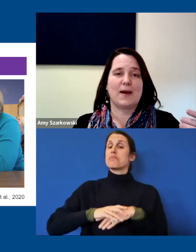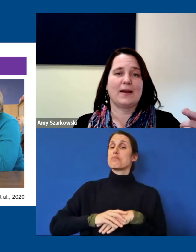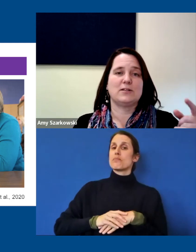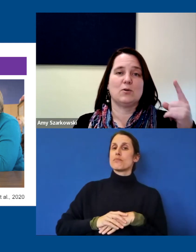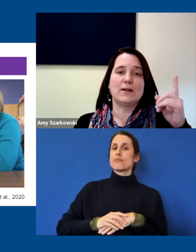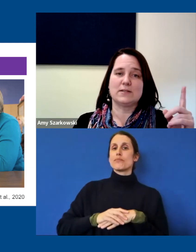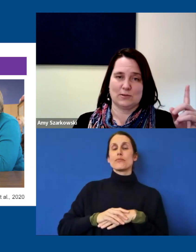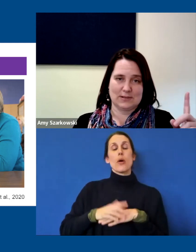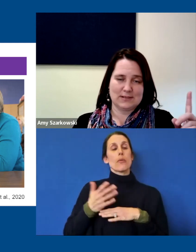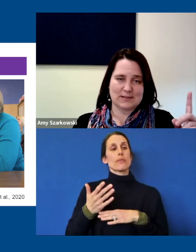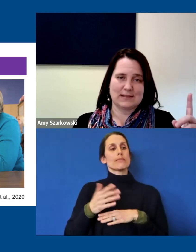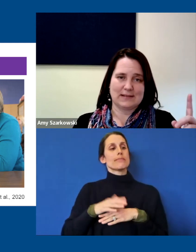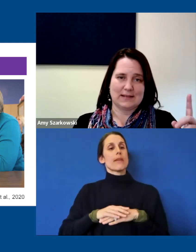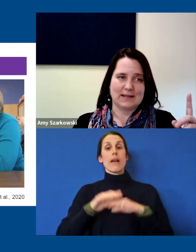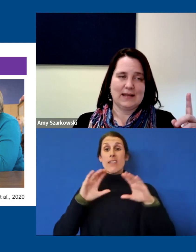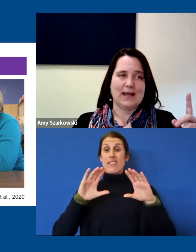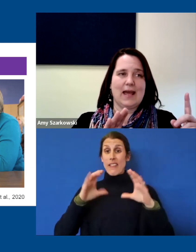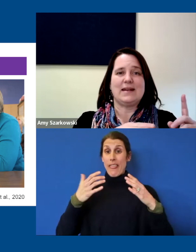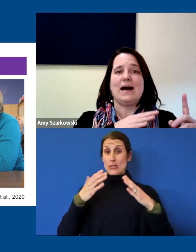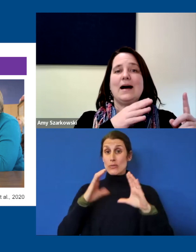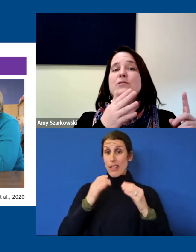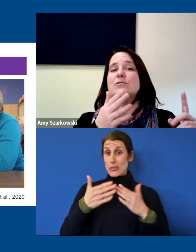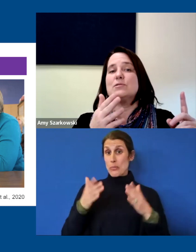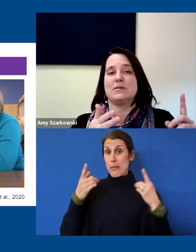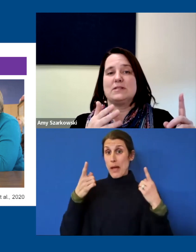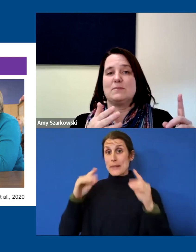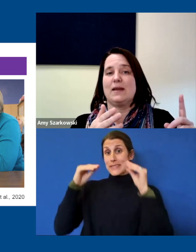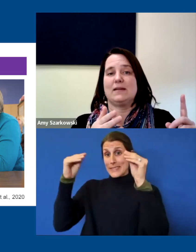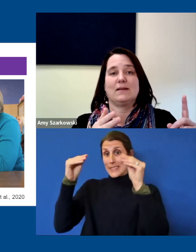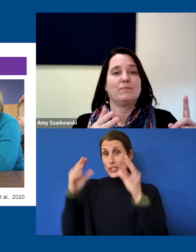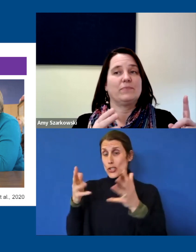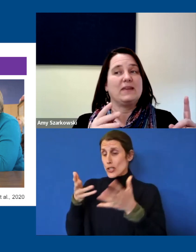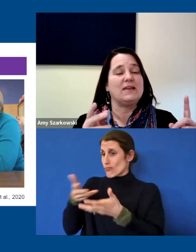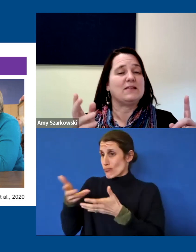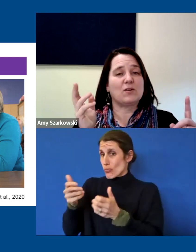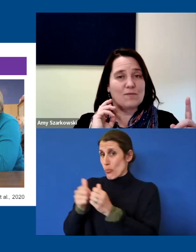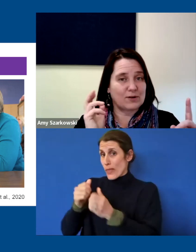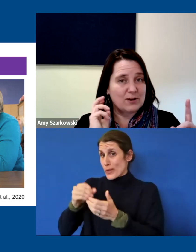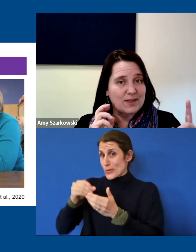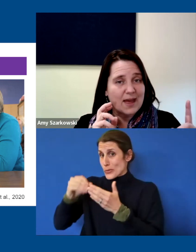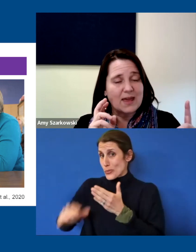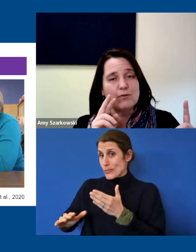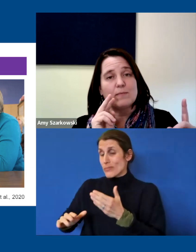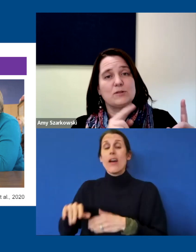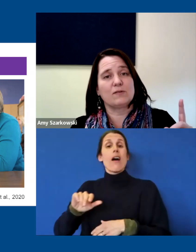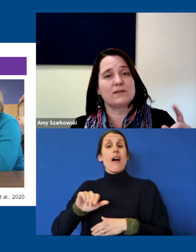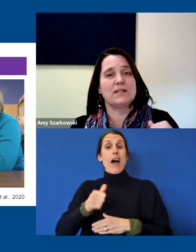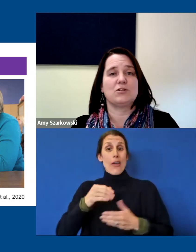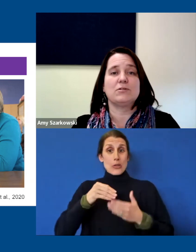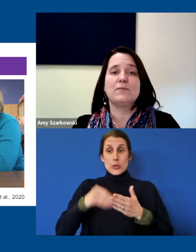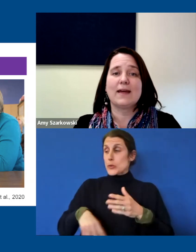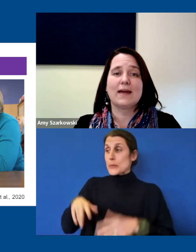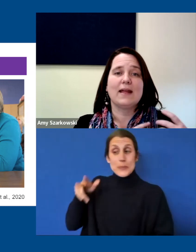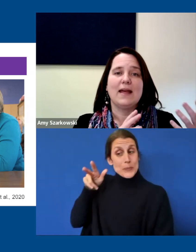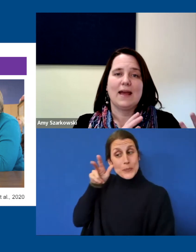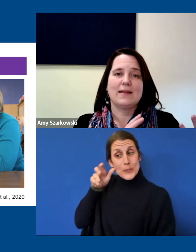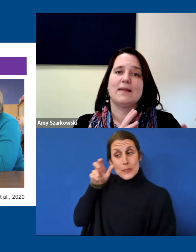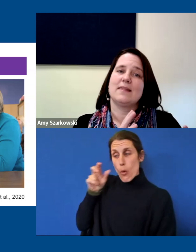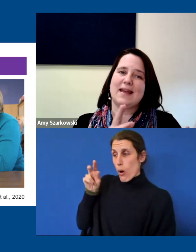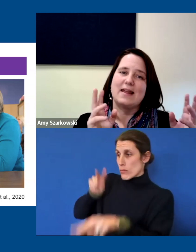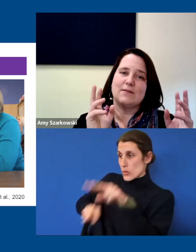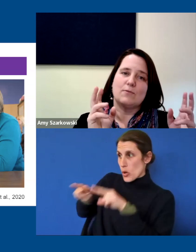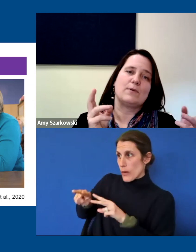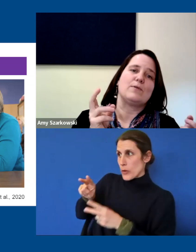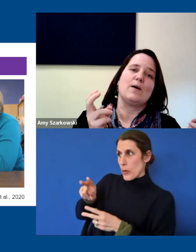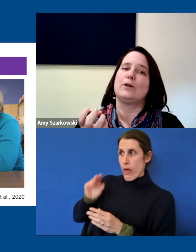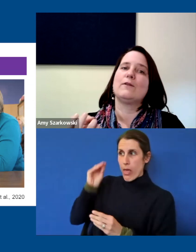or feedback to one student, and other students might either overhear that or observe the teacher doing that, and